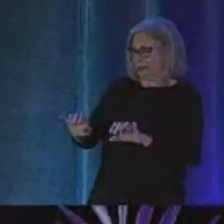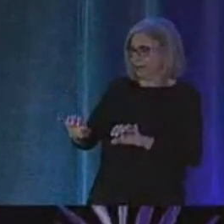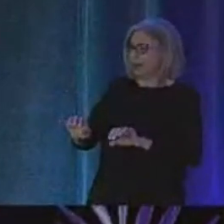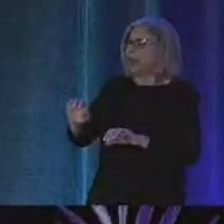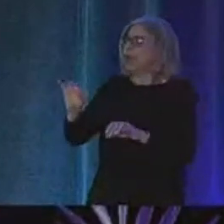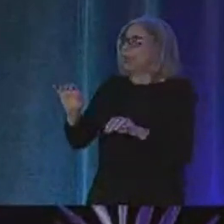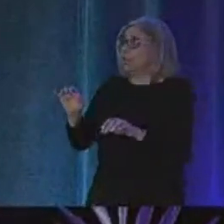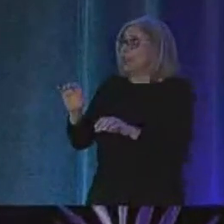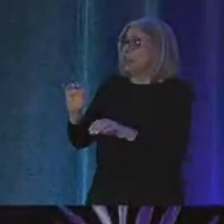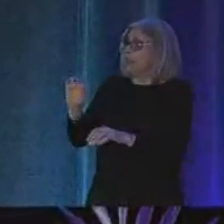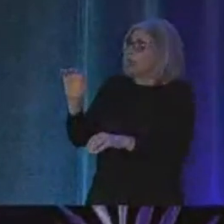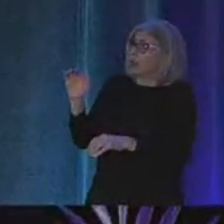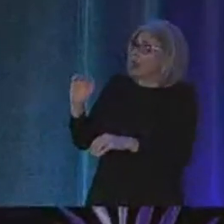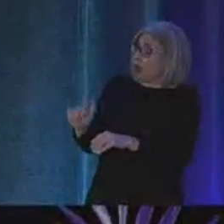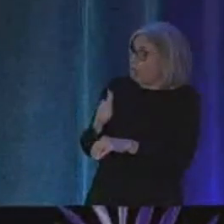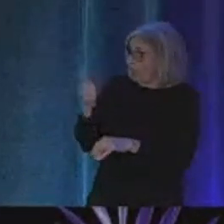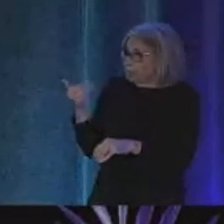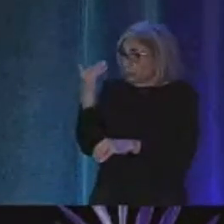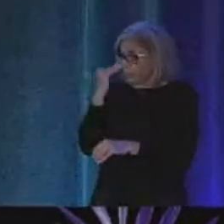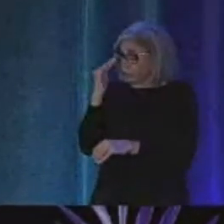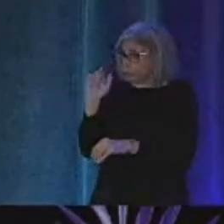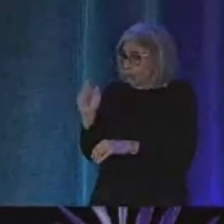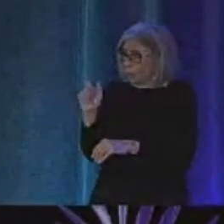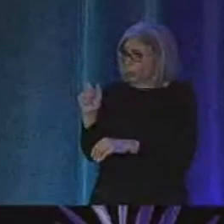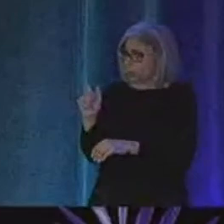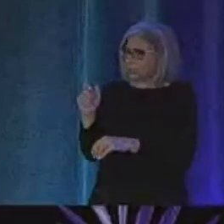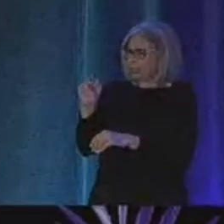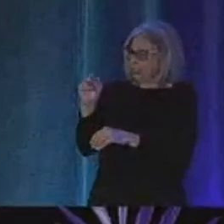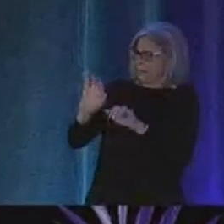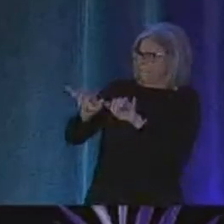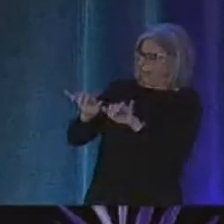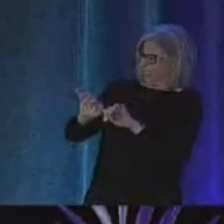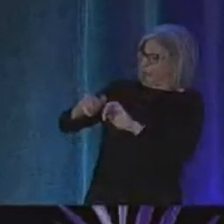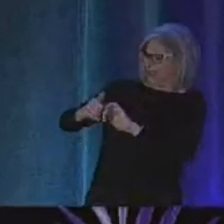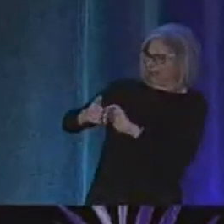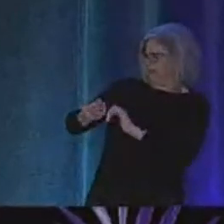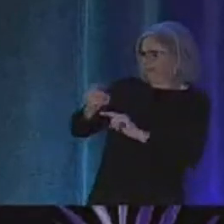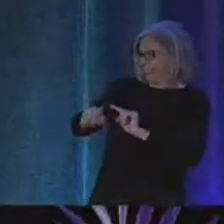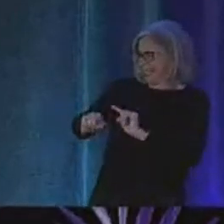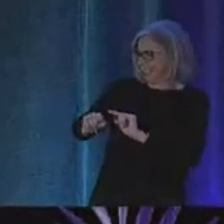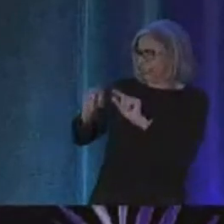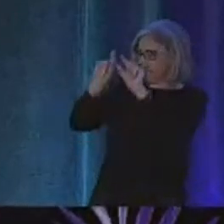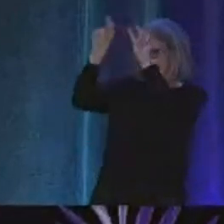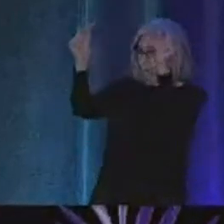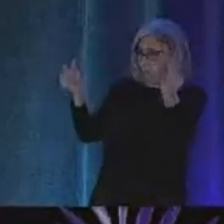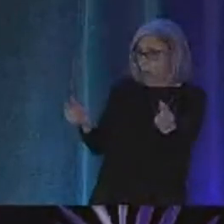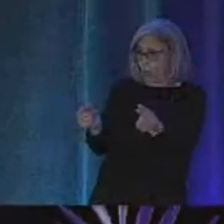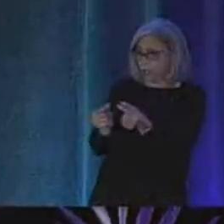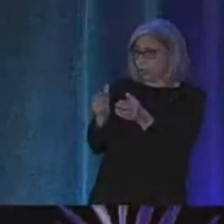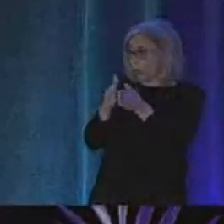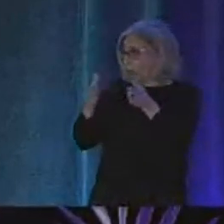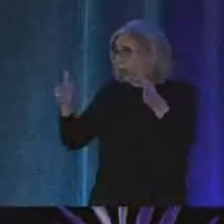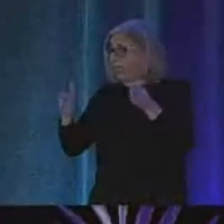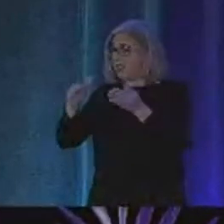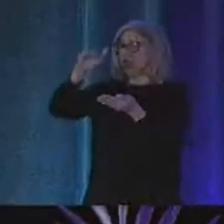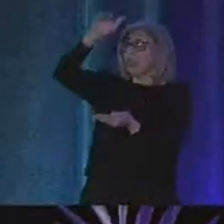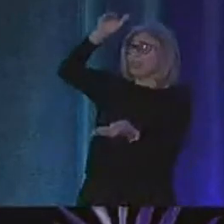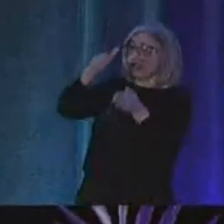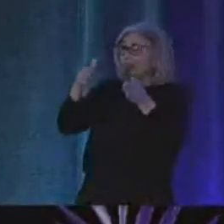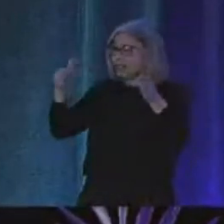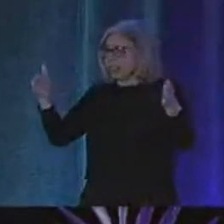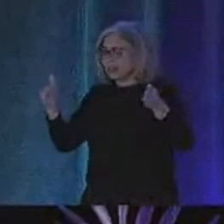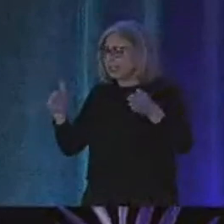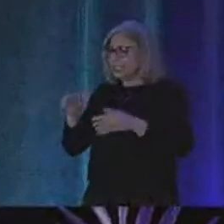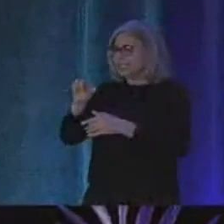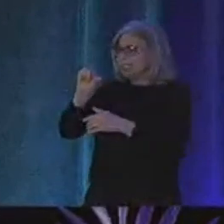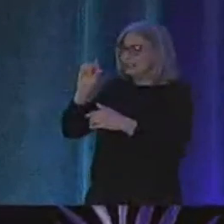no unit of measure. So when we talk about like border width, radius, it's all based on the